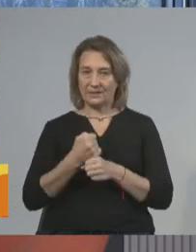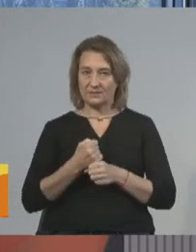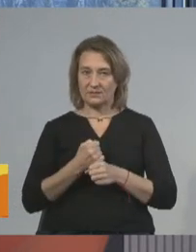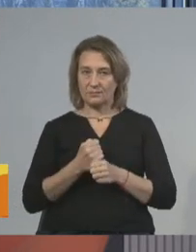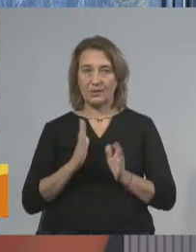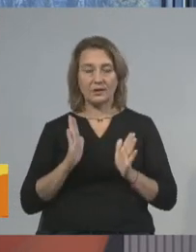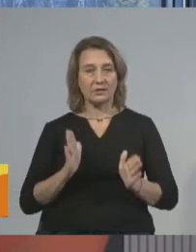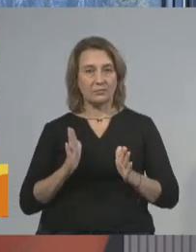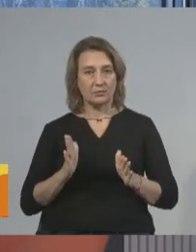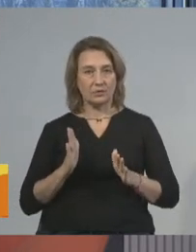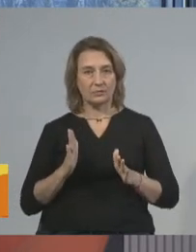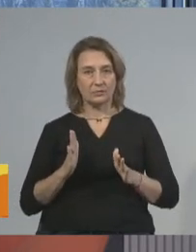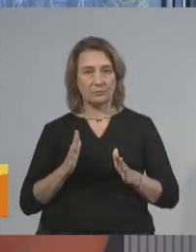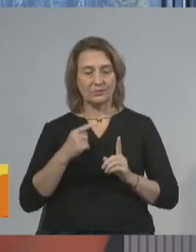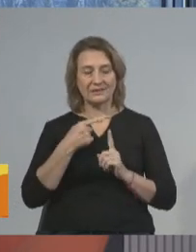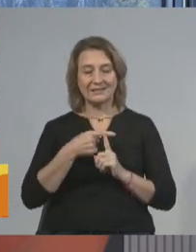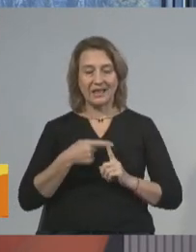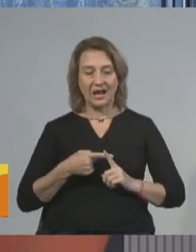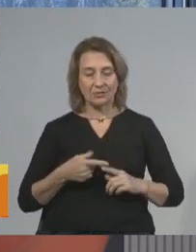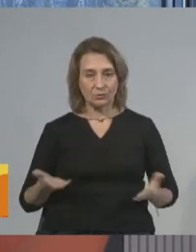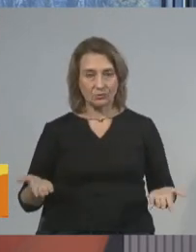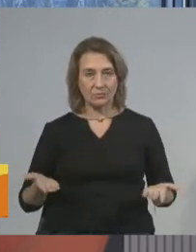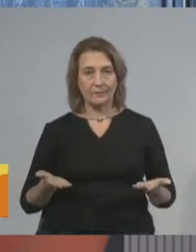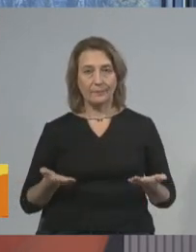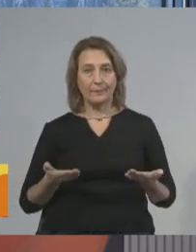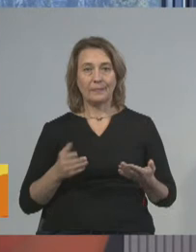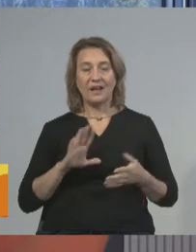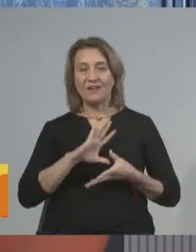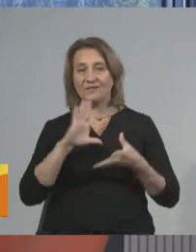responsibilities its principles